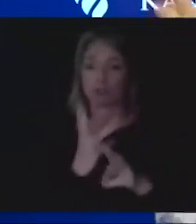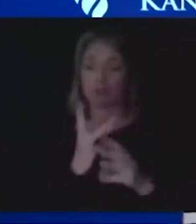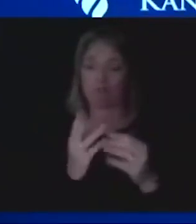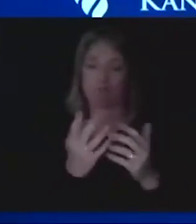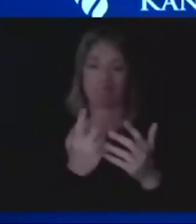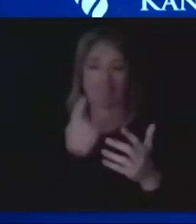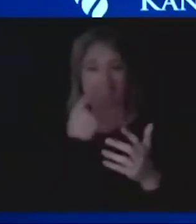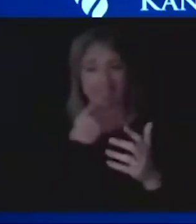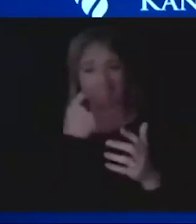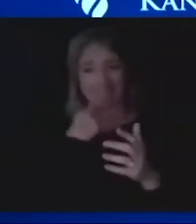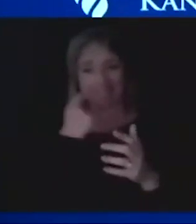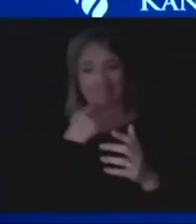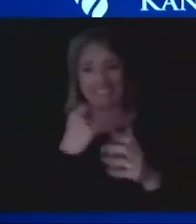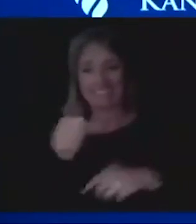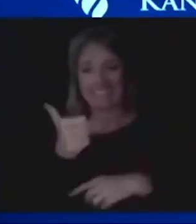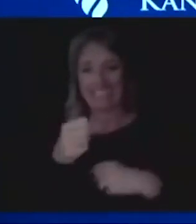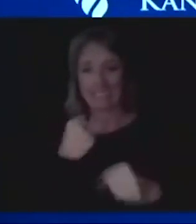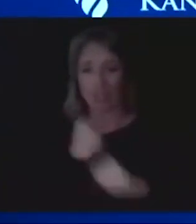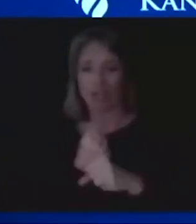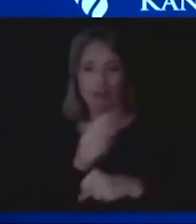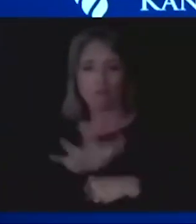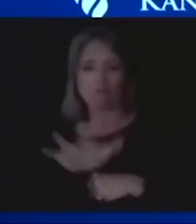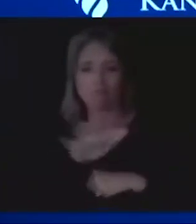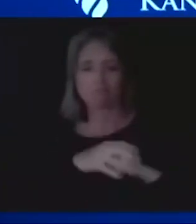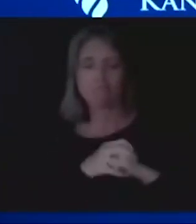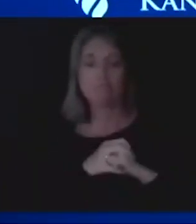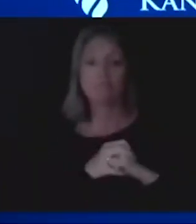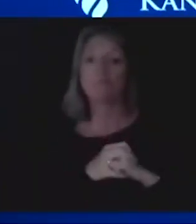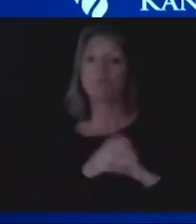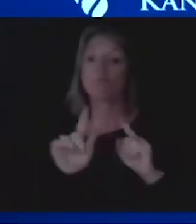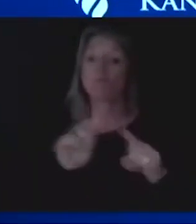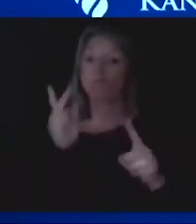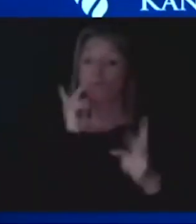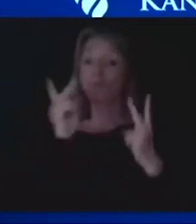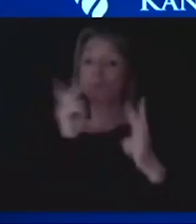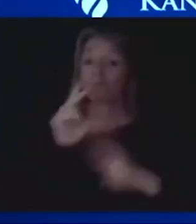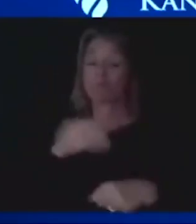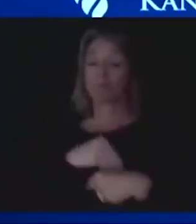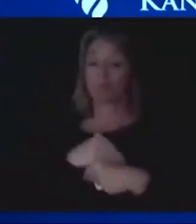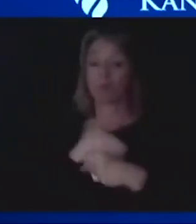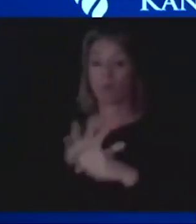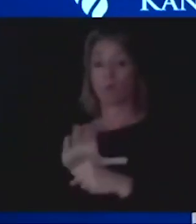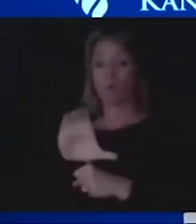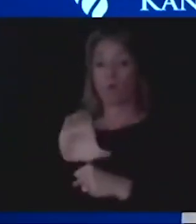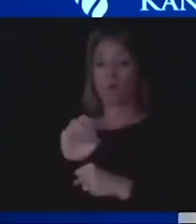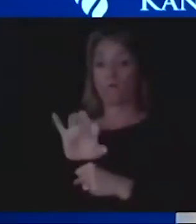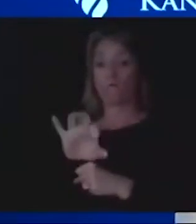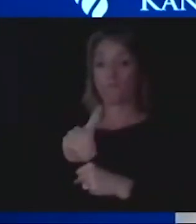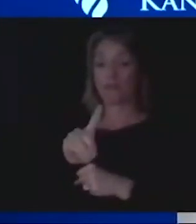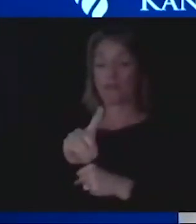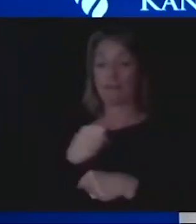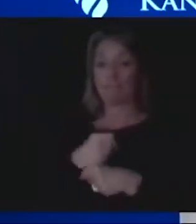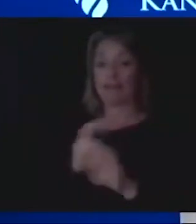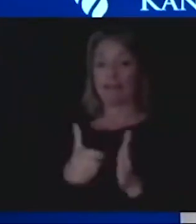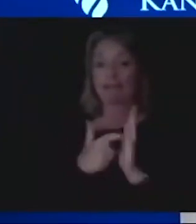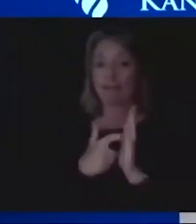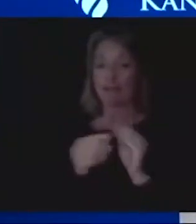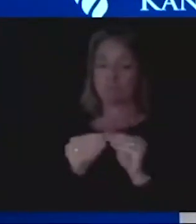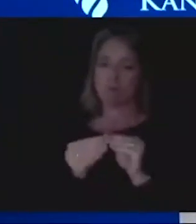last decade or whatever. And I think what we're seeing is that COVID has made the demand so much higher